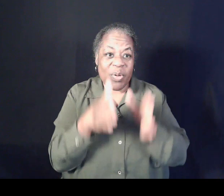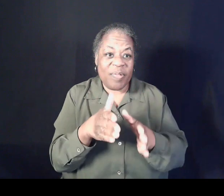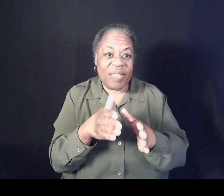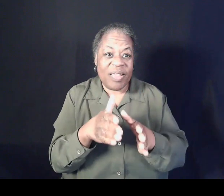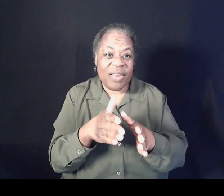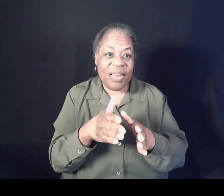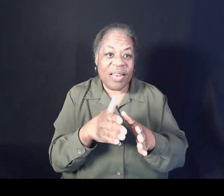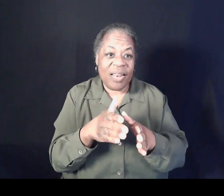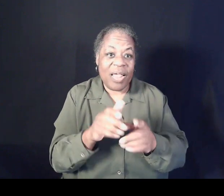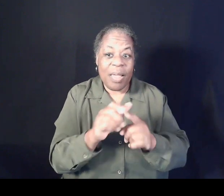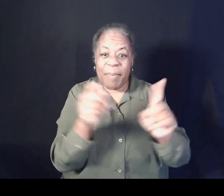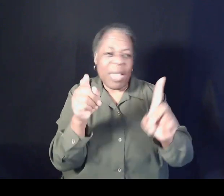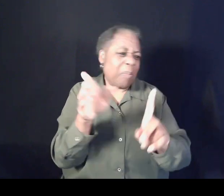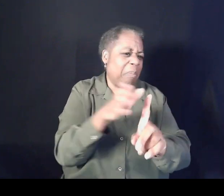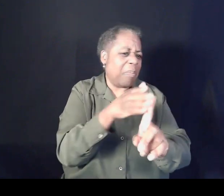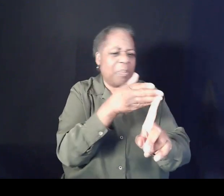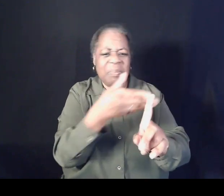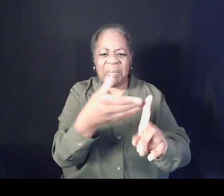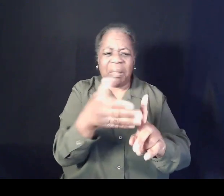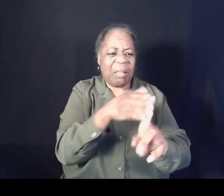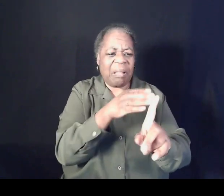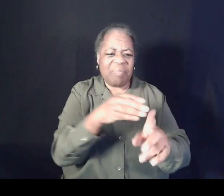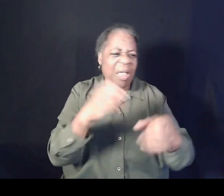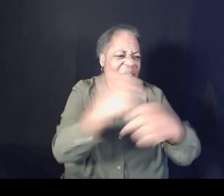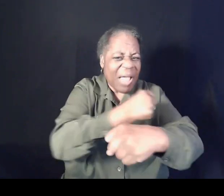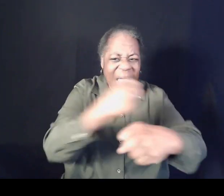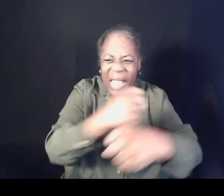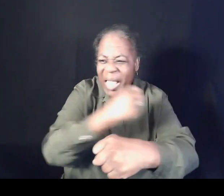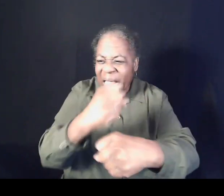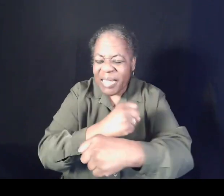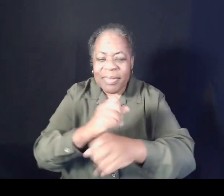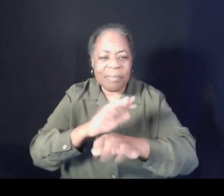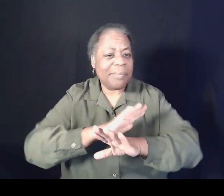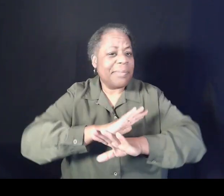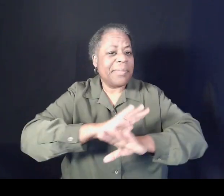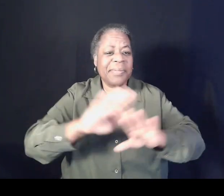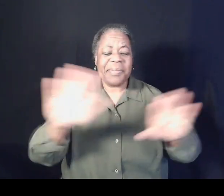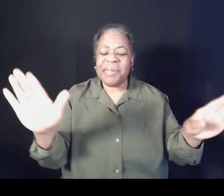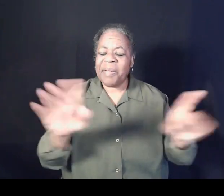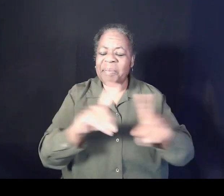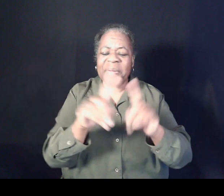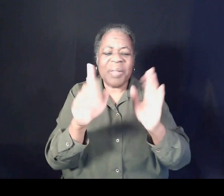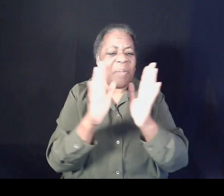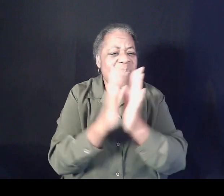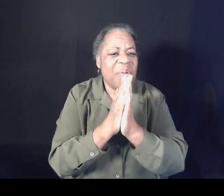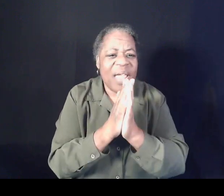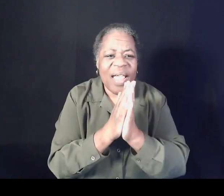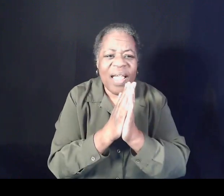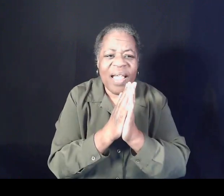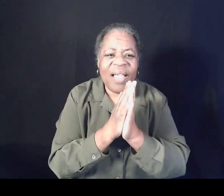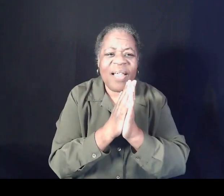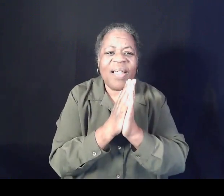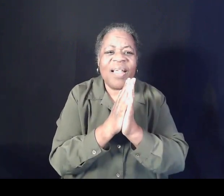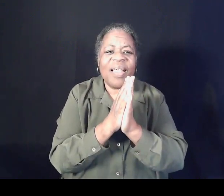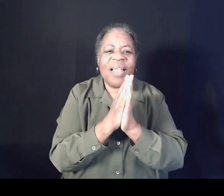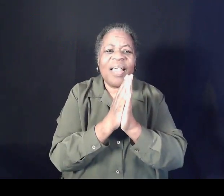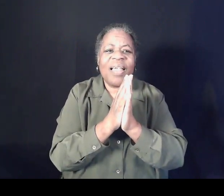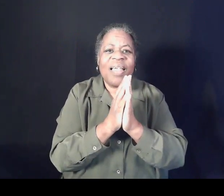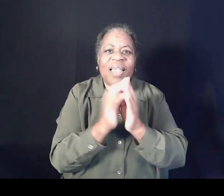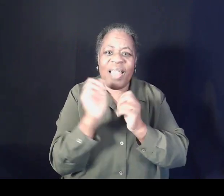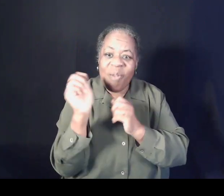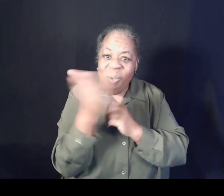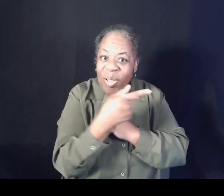big persuasive speeches, no big fights, no chair throwing, but through prayer, not only our own, but again, an entire church